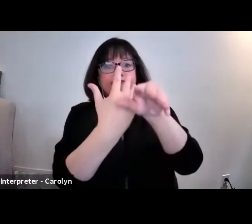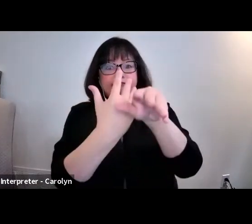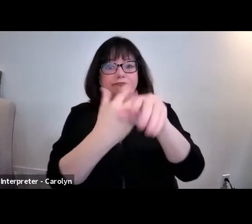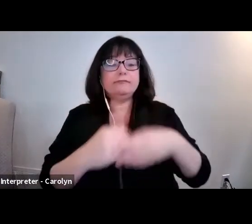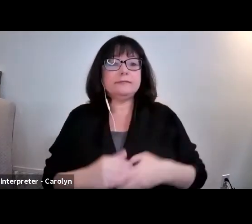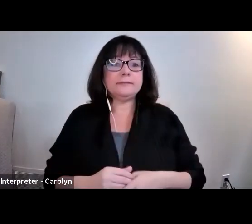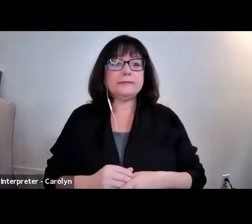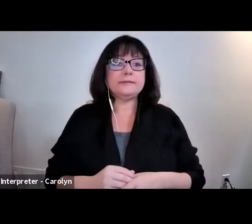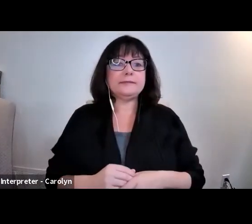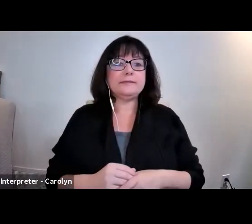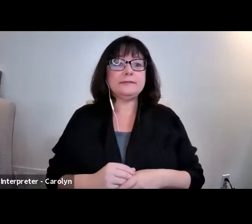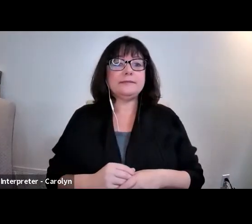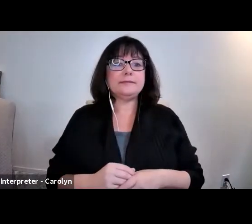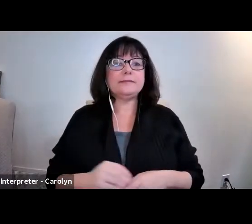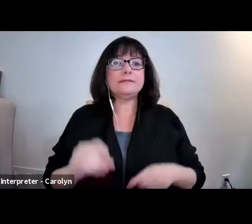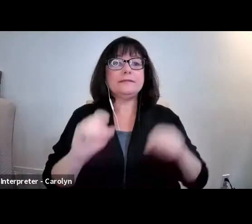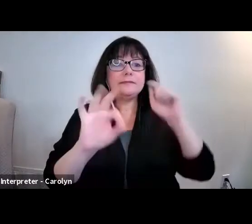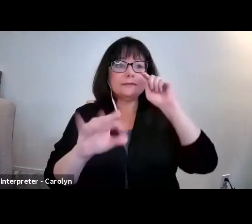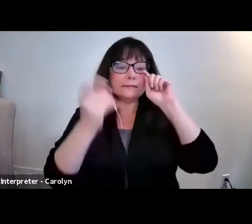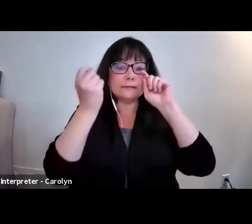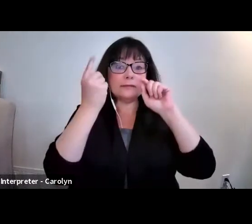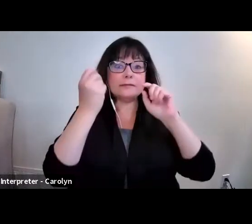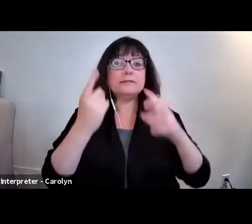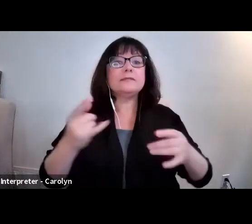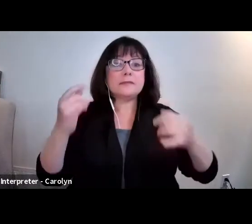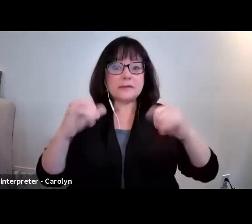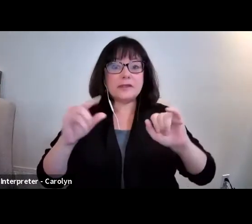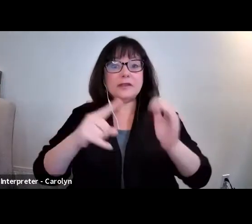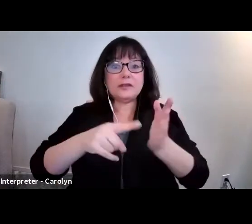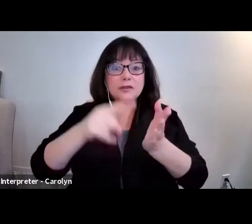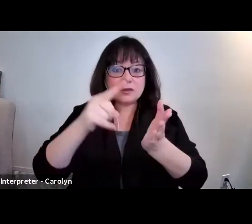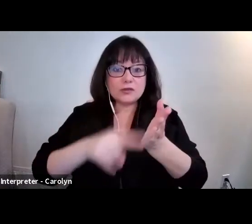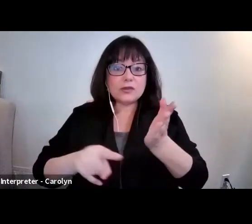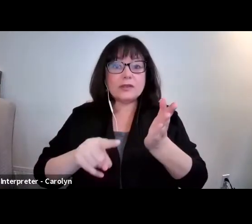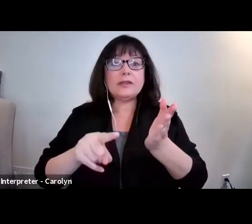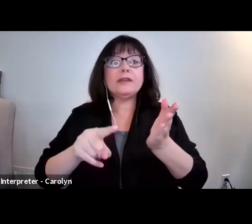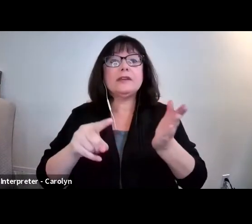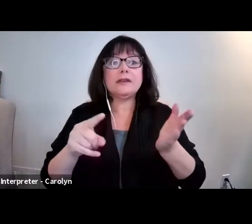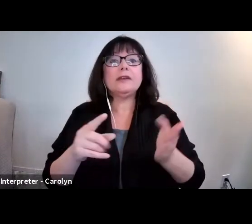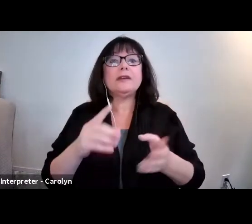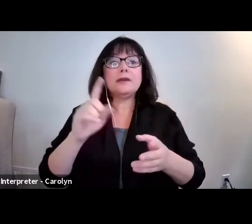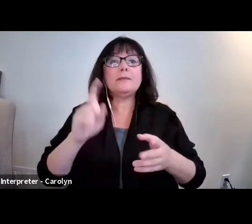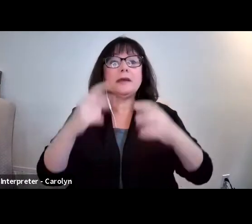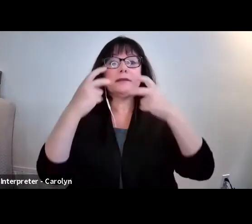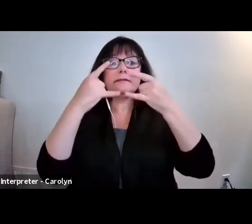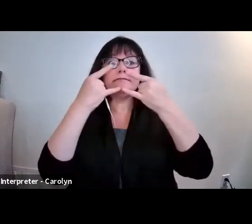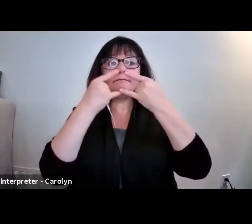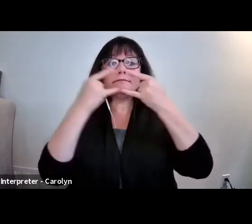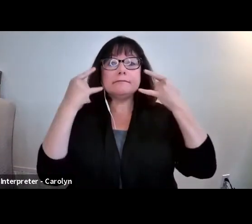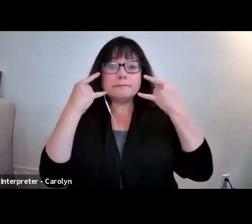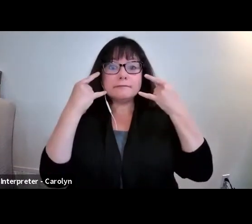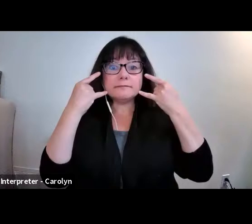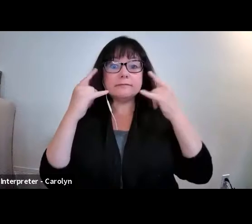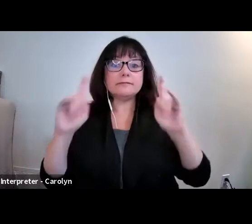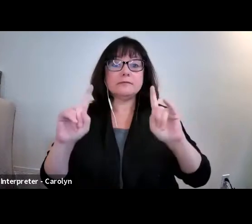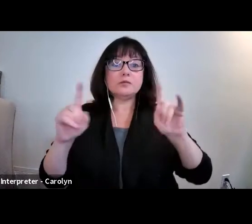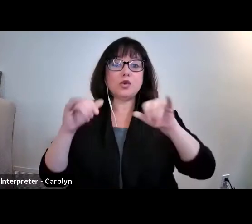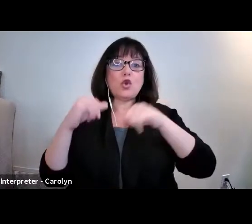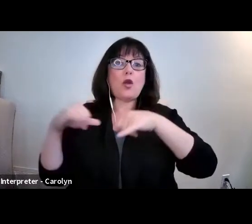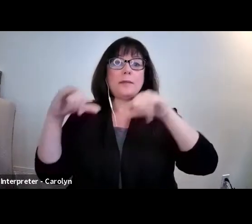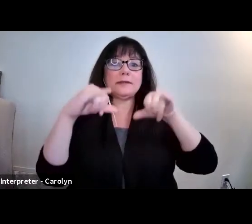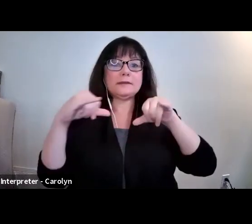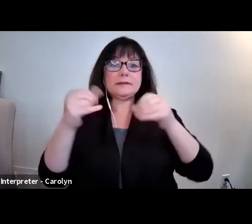nose coverings continue to be mandatory in common outdoor spaces within buildings, and in cases where